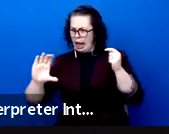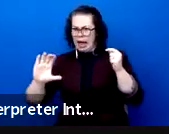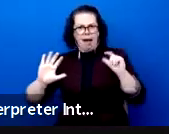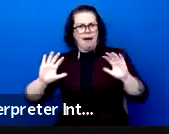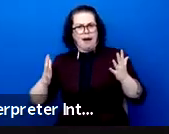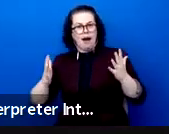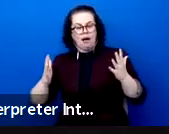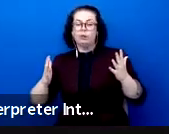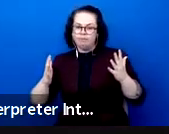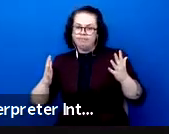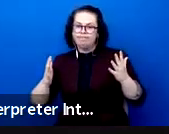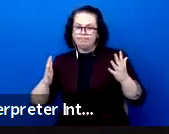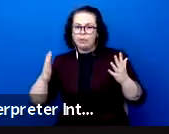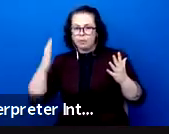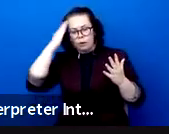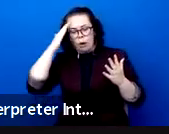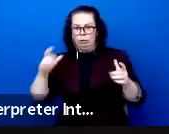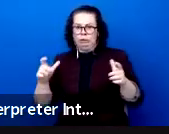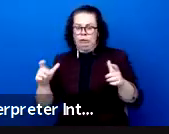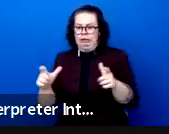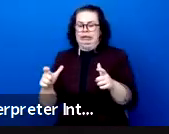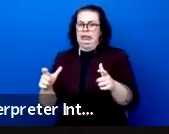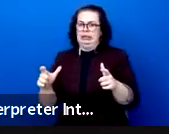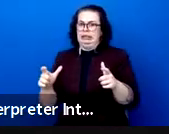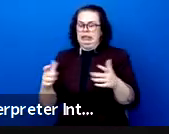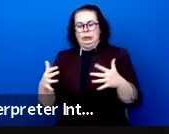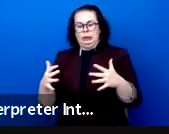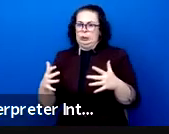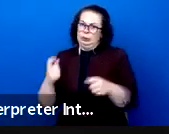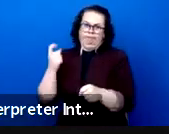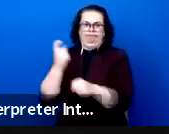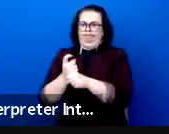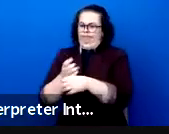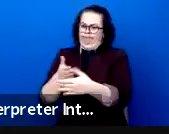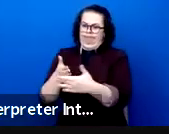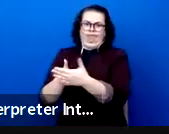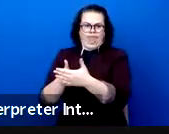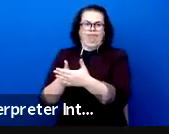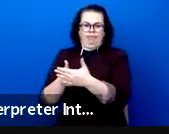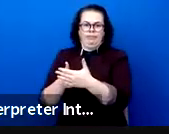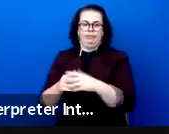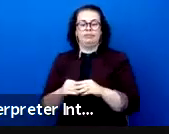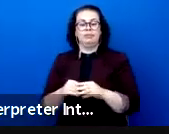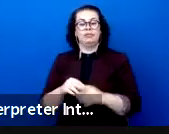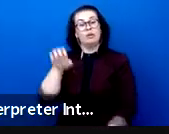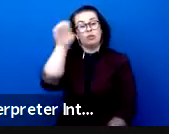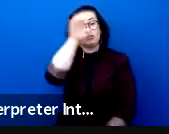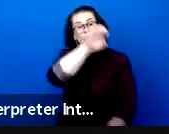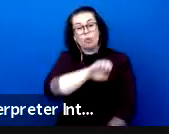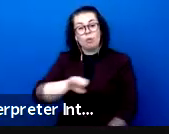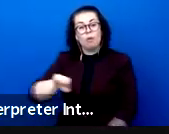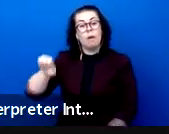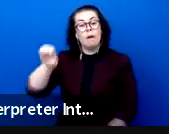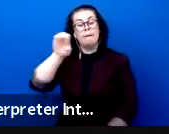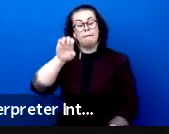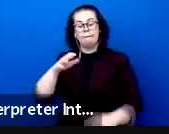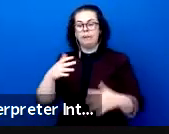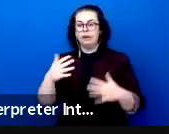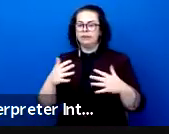in the way it's financed in Europe, but also by a great diversity of functioning.